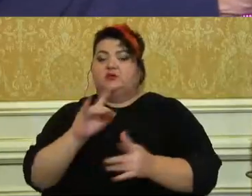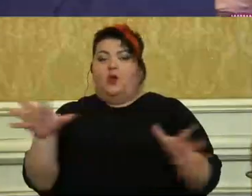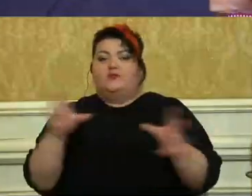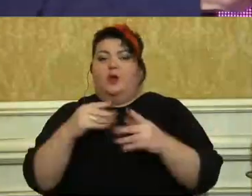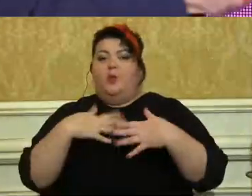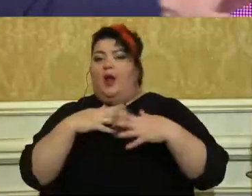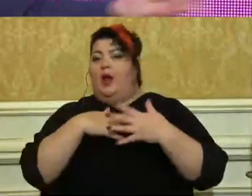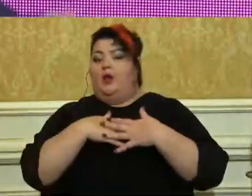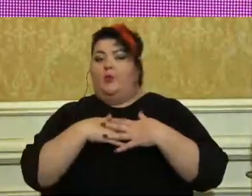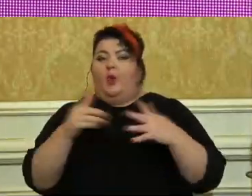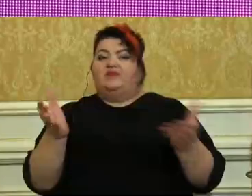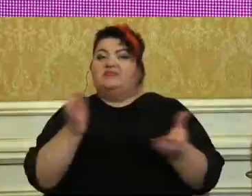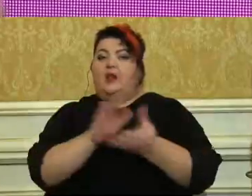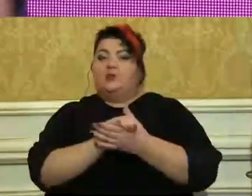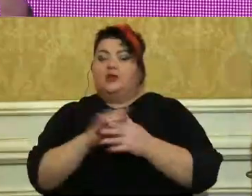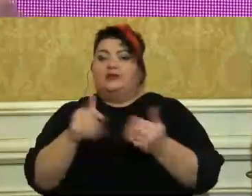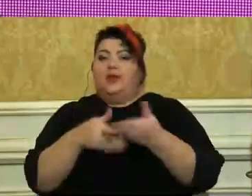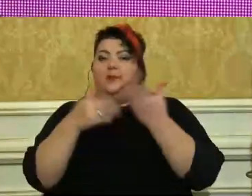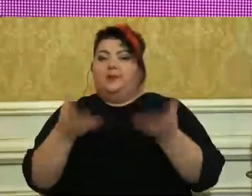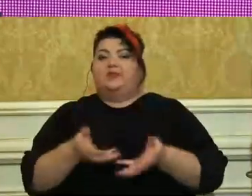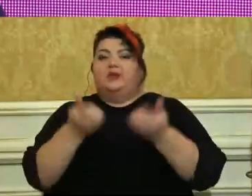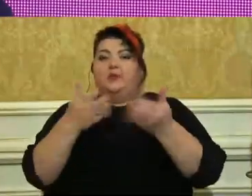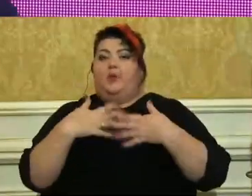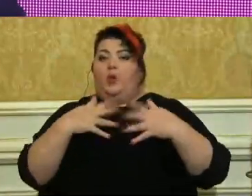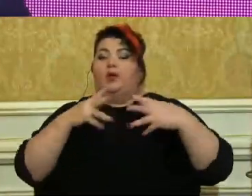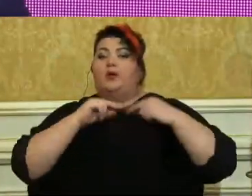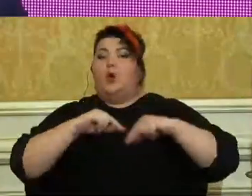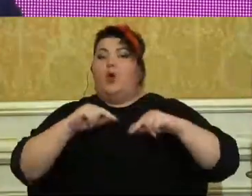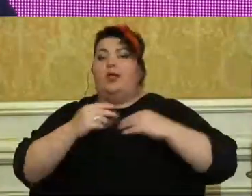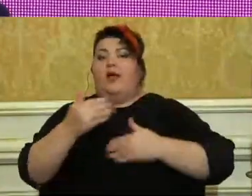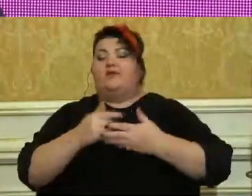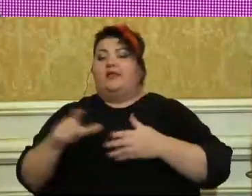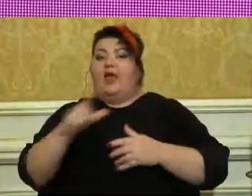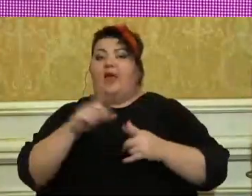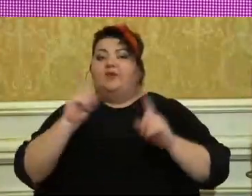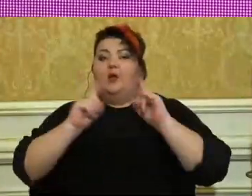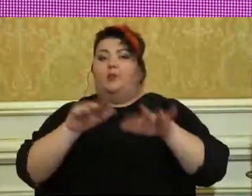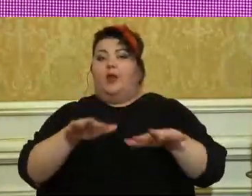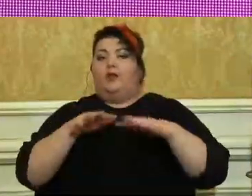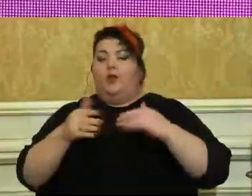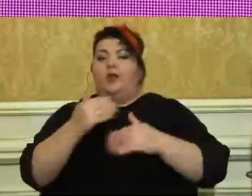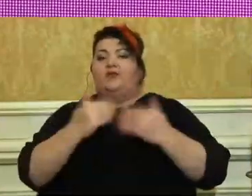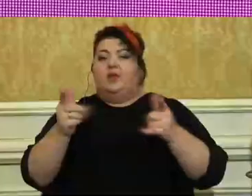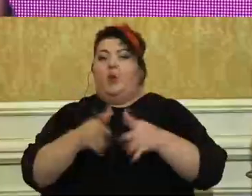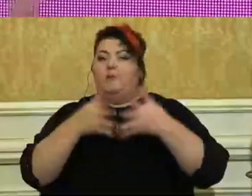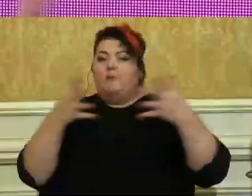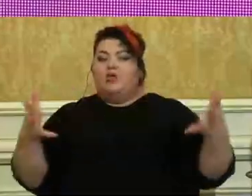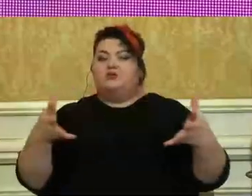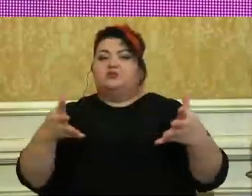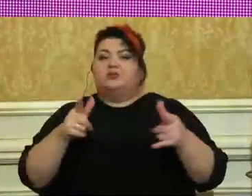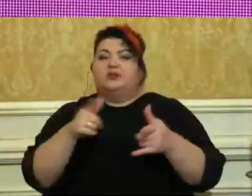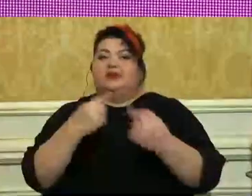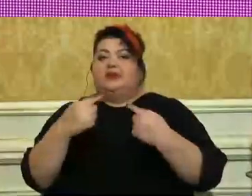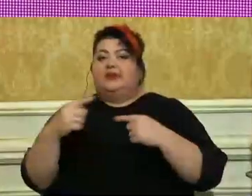from me, many colleagues, the European Parliament united with a strong majority, together with the other European institutions, unfortunately not